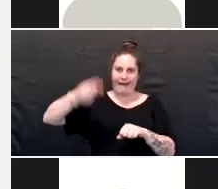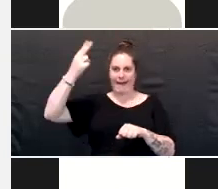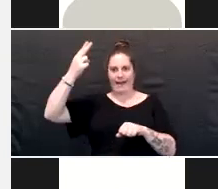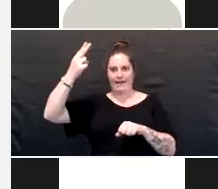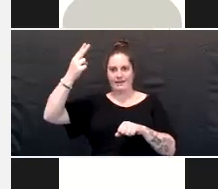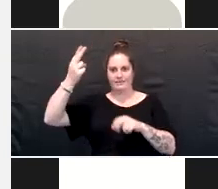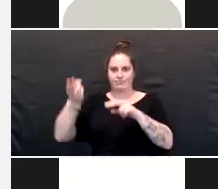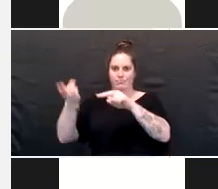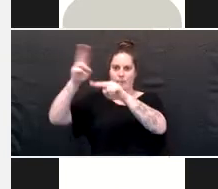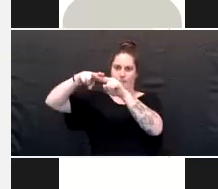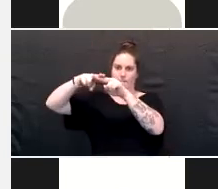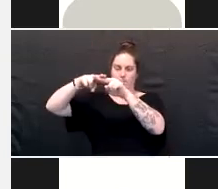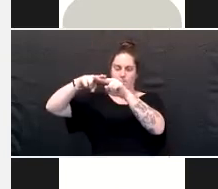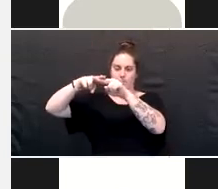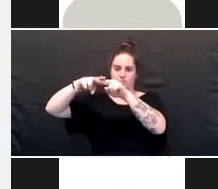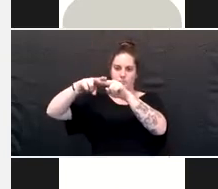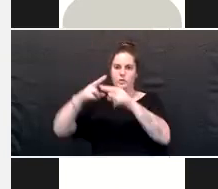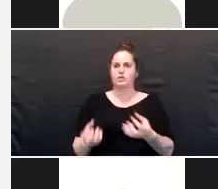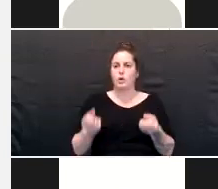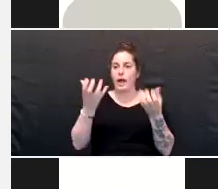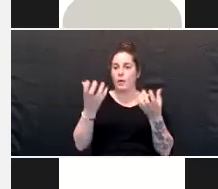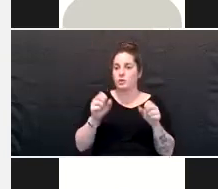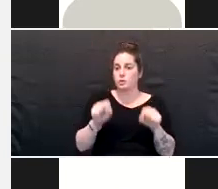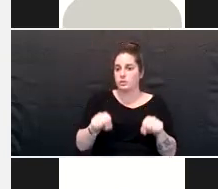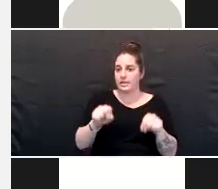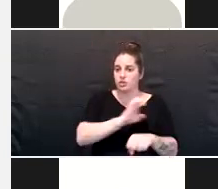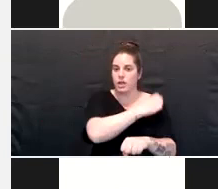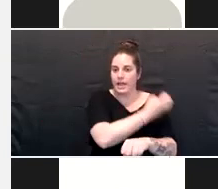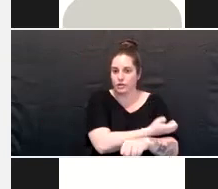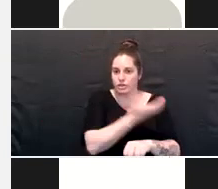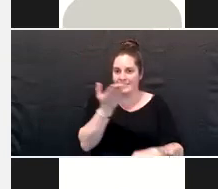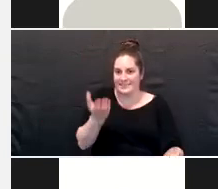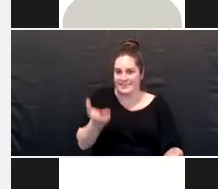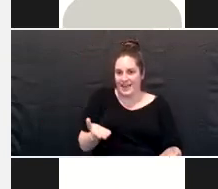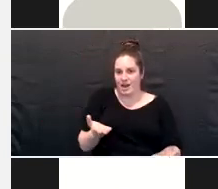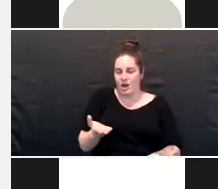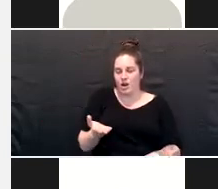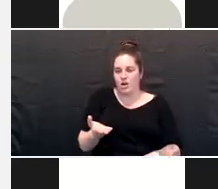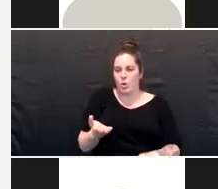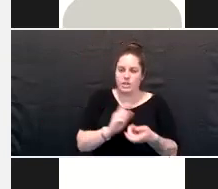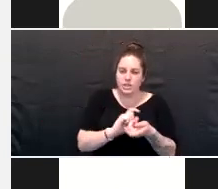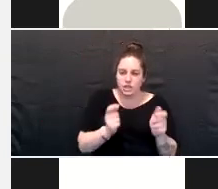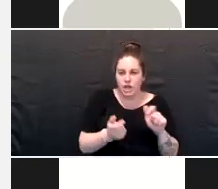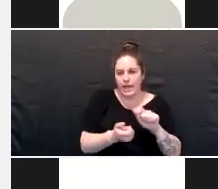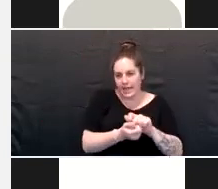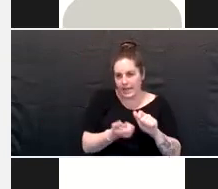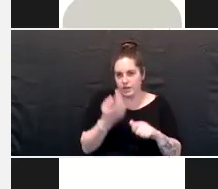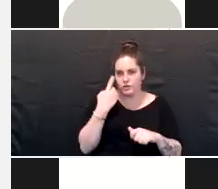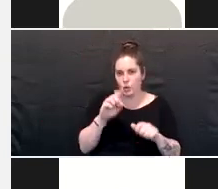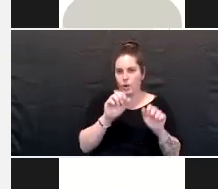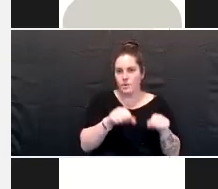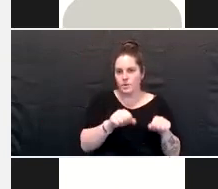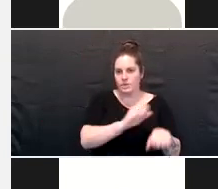So the amount of potential energy that it gains, or the change in potential energy for that object, is equal